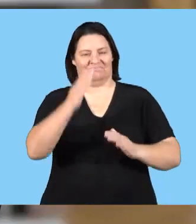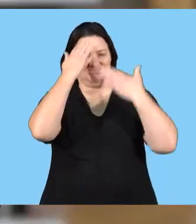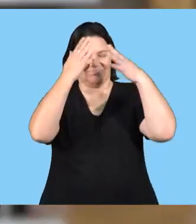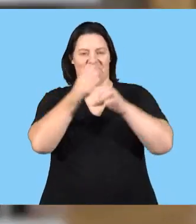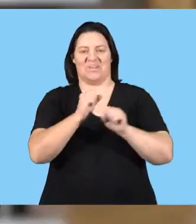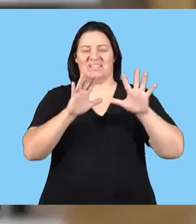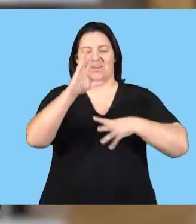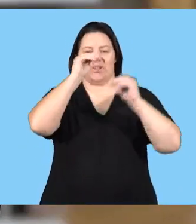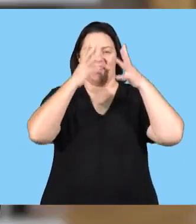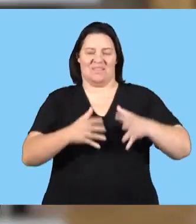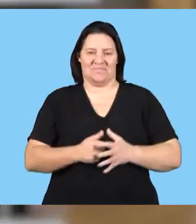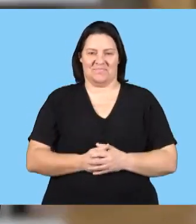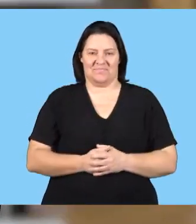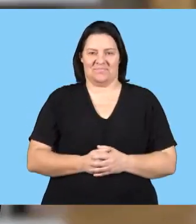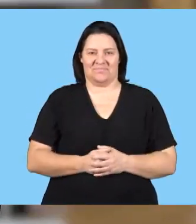day, grade 10 learners.